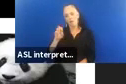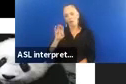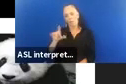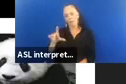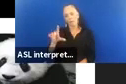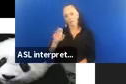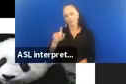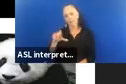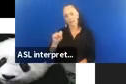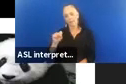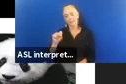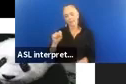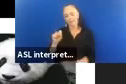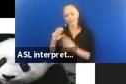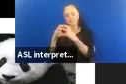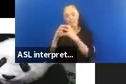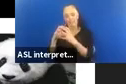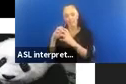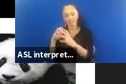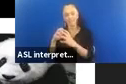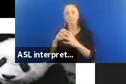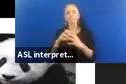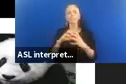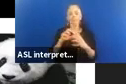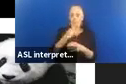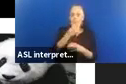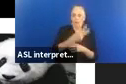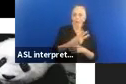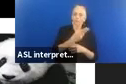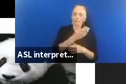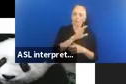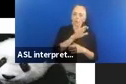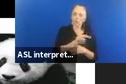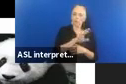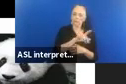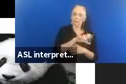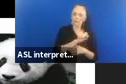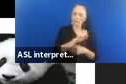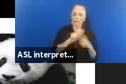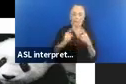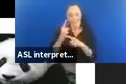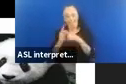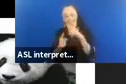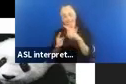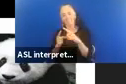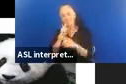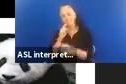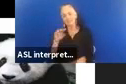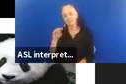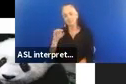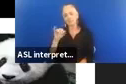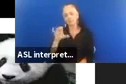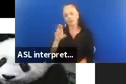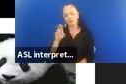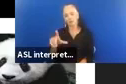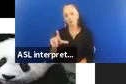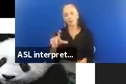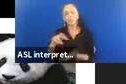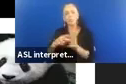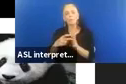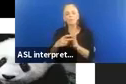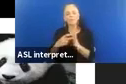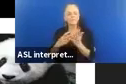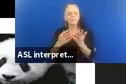just thinking about that, what makes us individuals is actually a bunch of